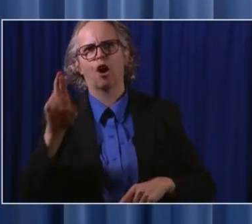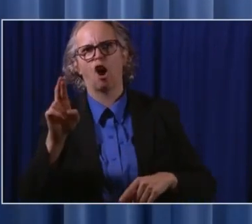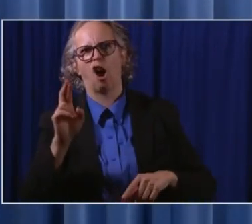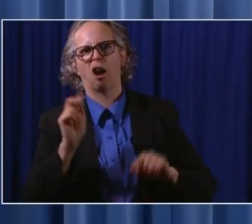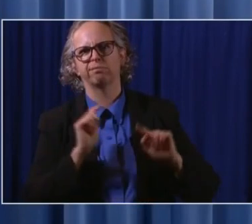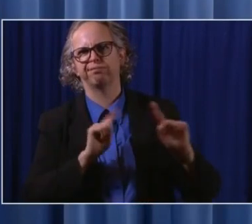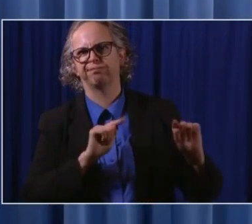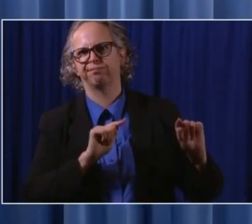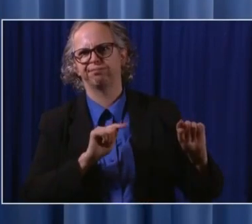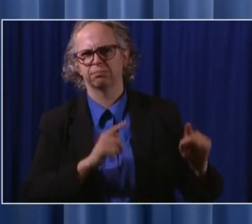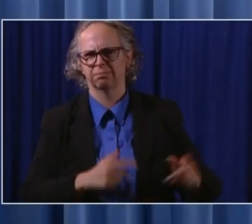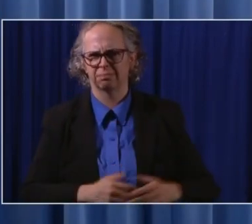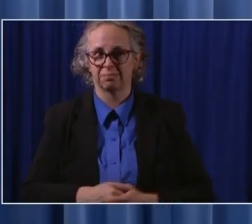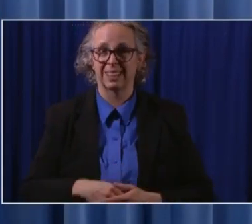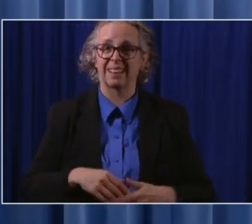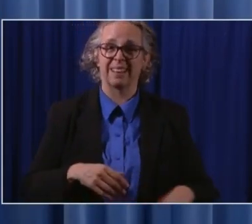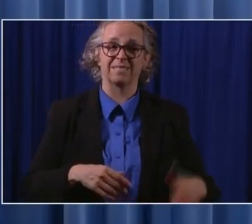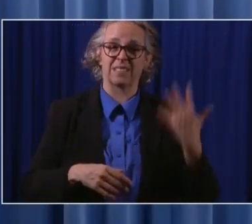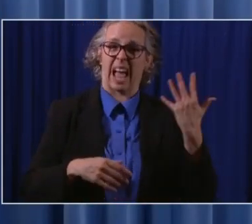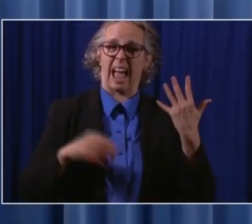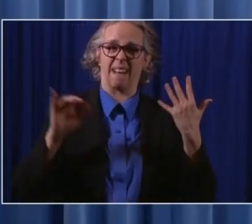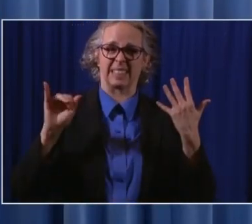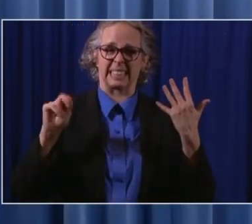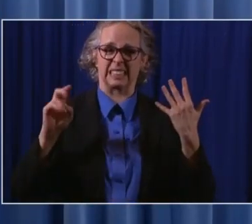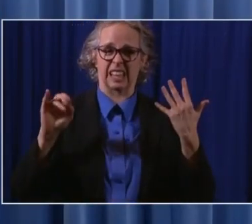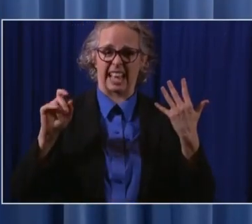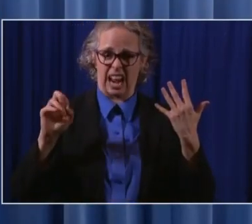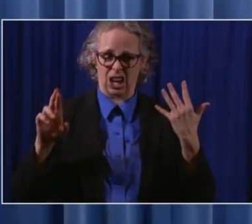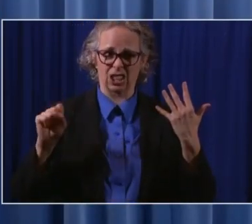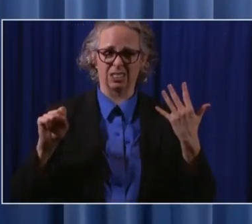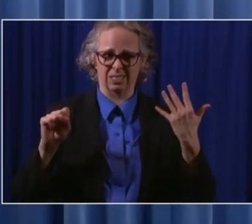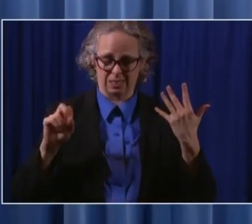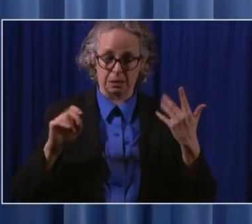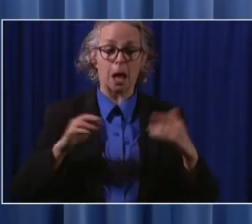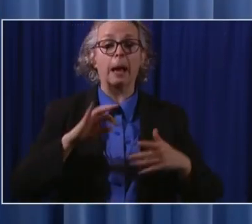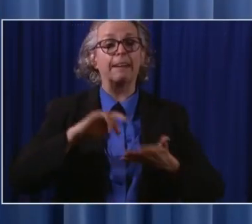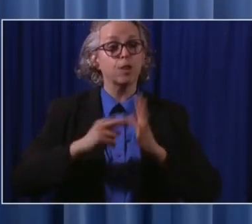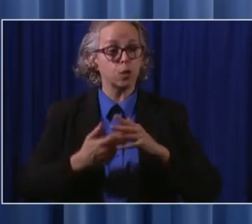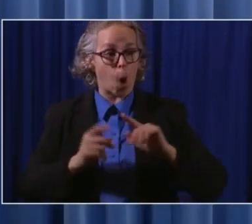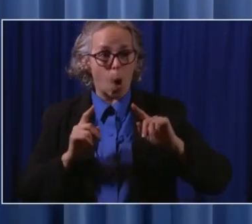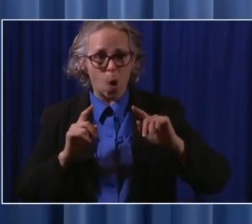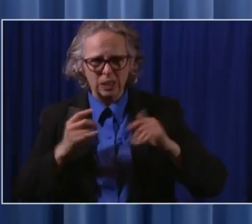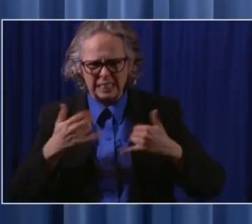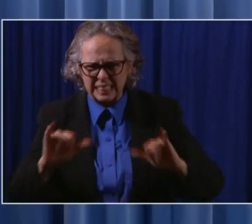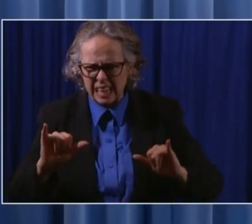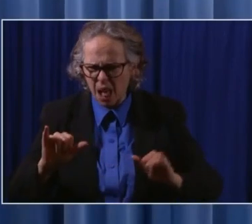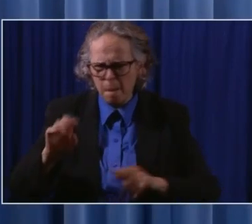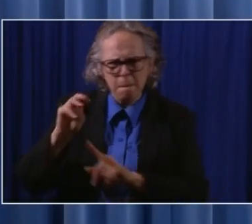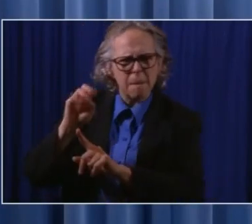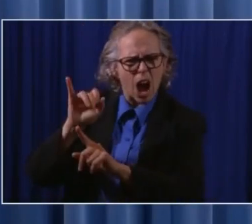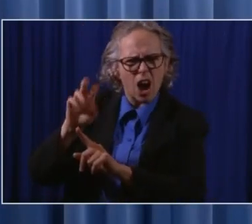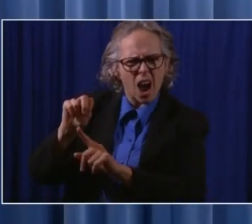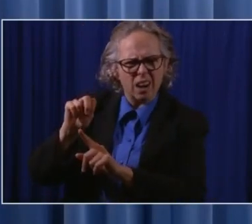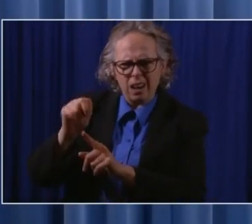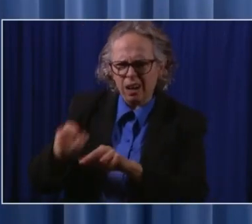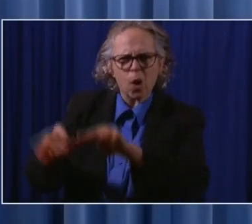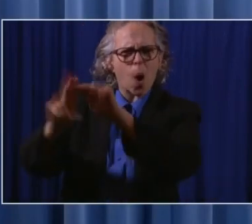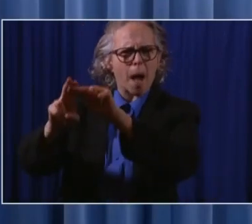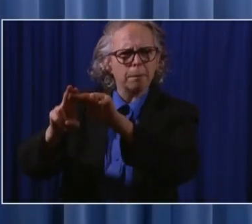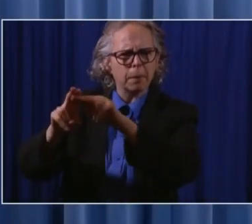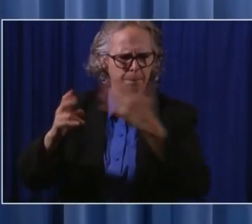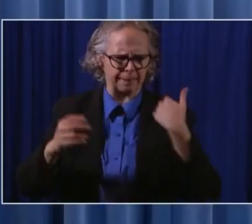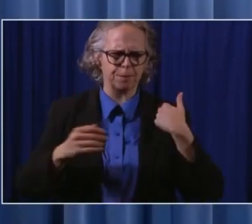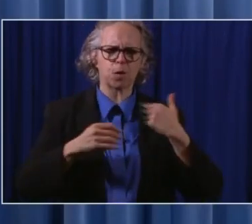as a whole those visits are going down, Marion this last 2 weeks has gone up. The county has also had outbreaks at long-term